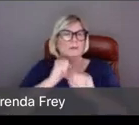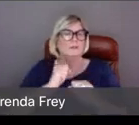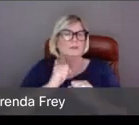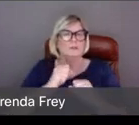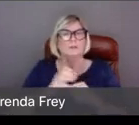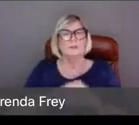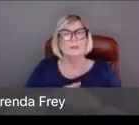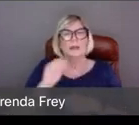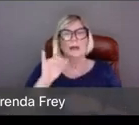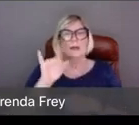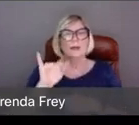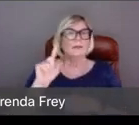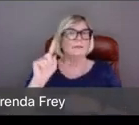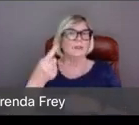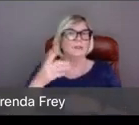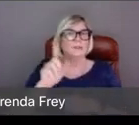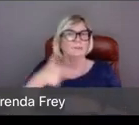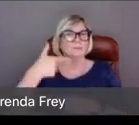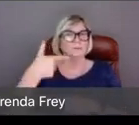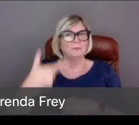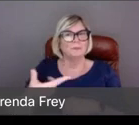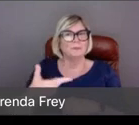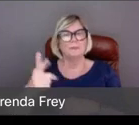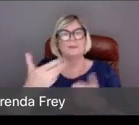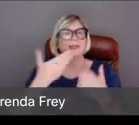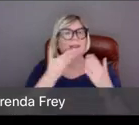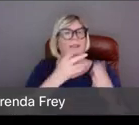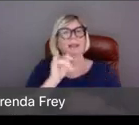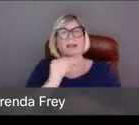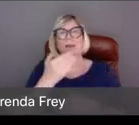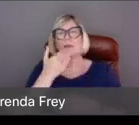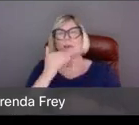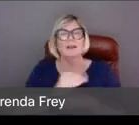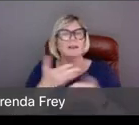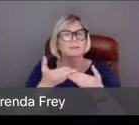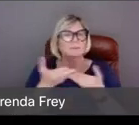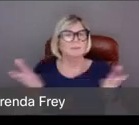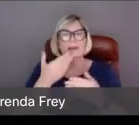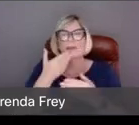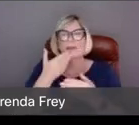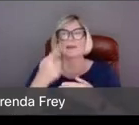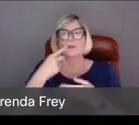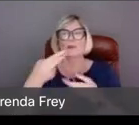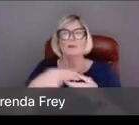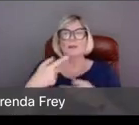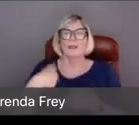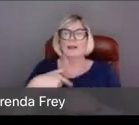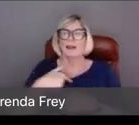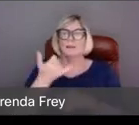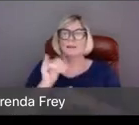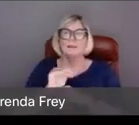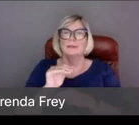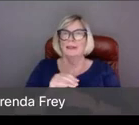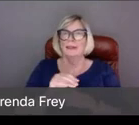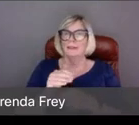Emily. Emily, the floor is yours. Thanks, Kim. Good evening, everyone. Thank you so much for joining us. You know, it's